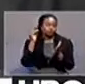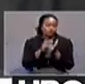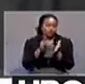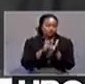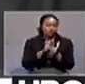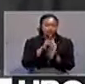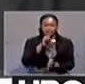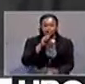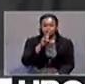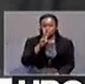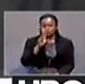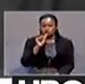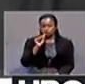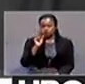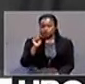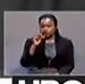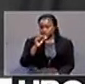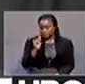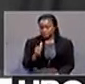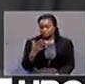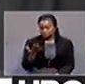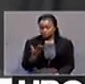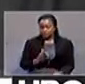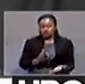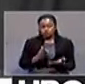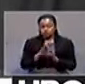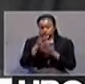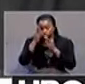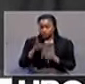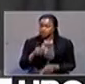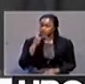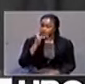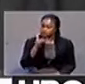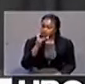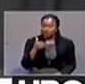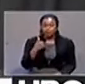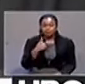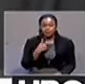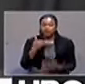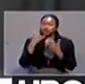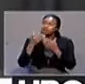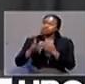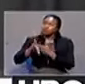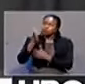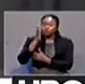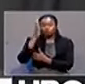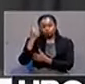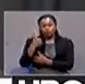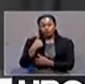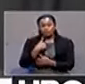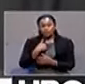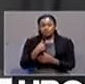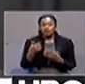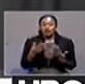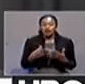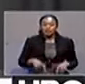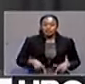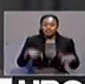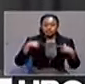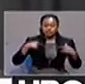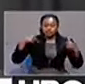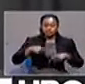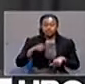Kizitoranga. Right Honourable Speaker, I thank God that I've lived in a generation where I've